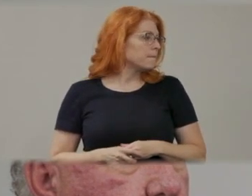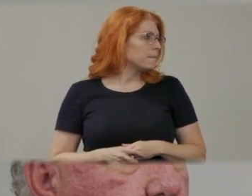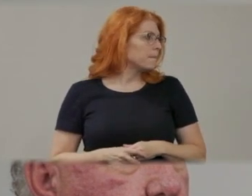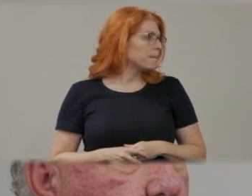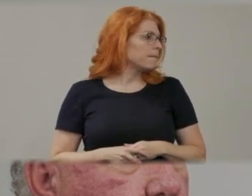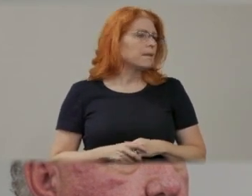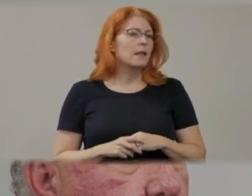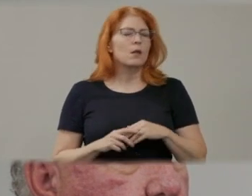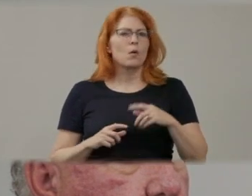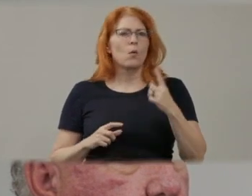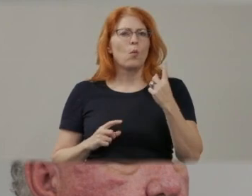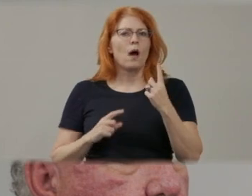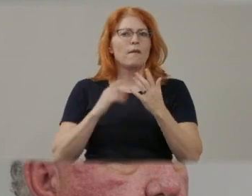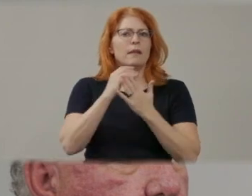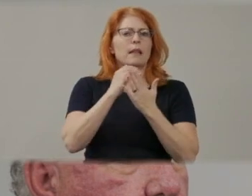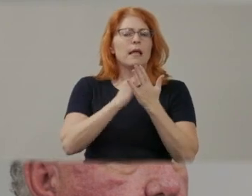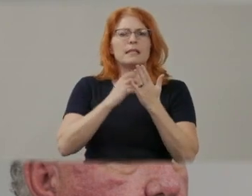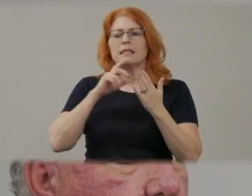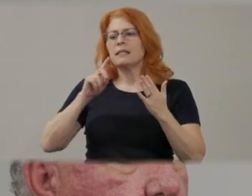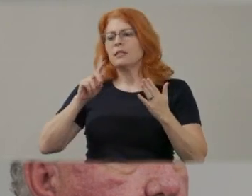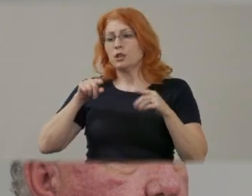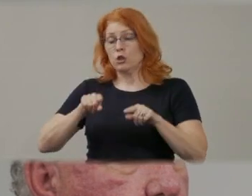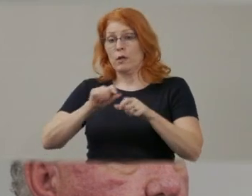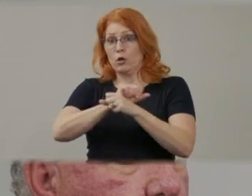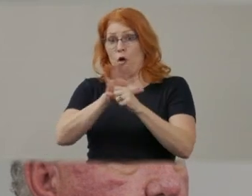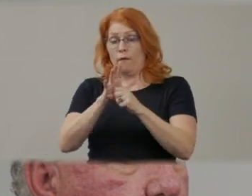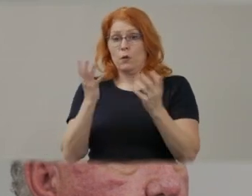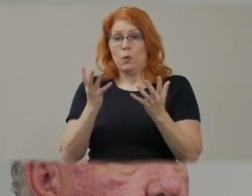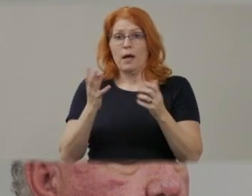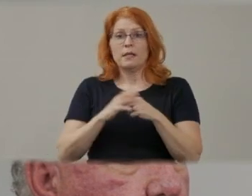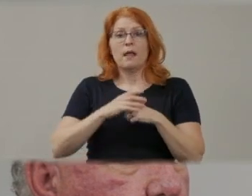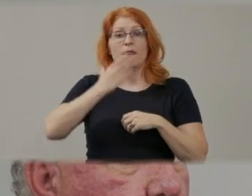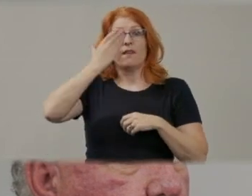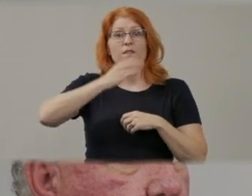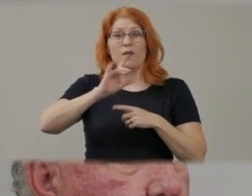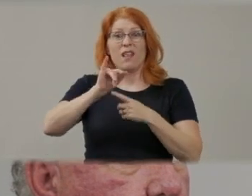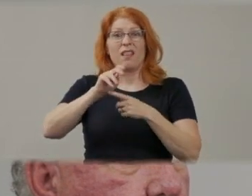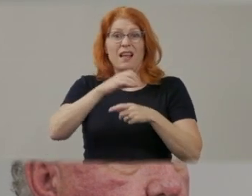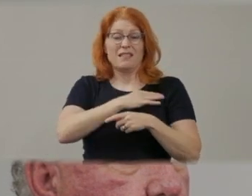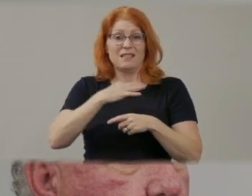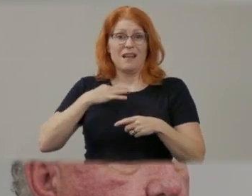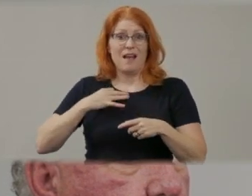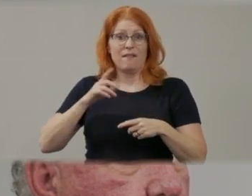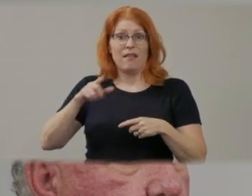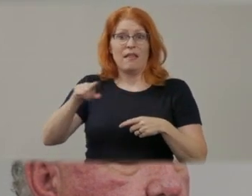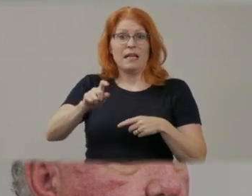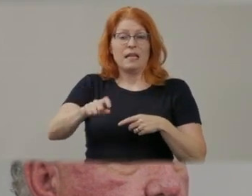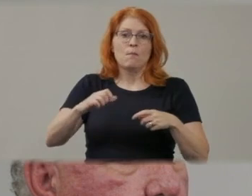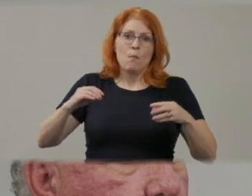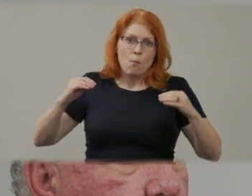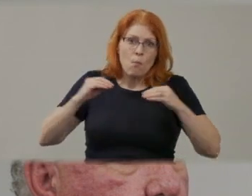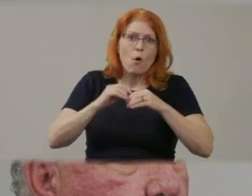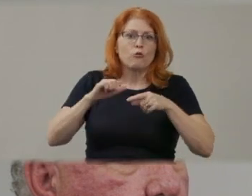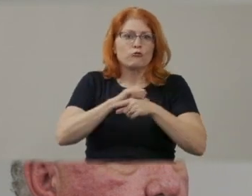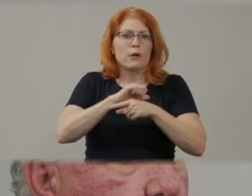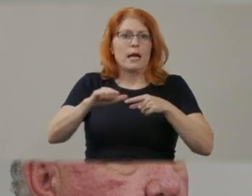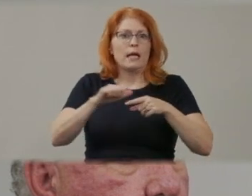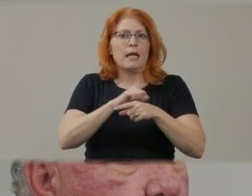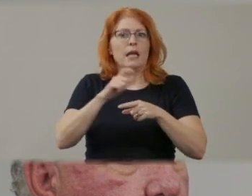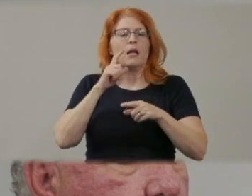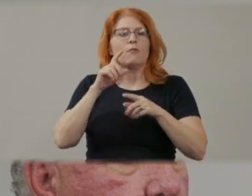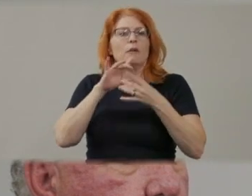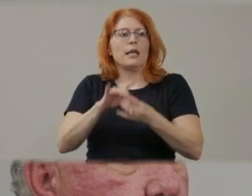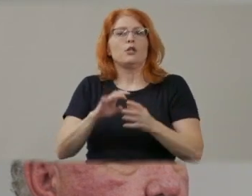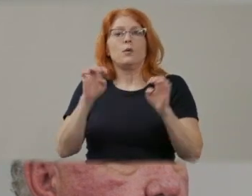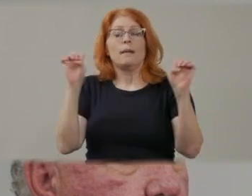one of the lessons that we saw during COVID was that the frontline staff needed more training from an emergency